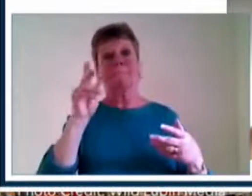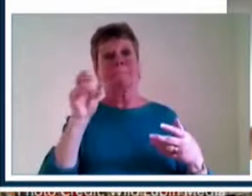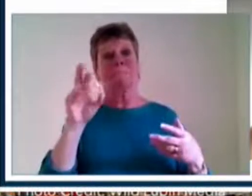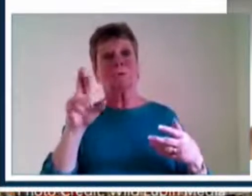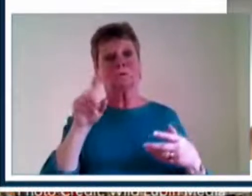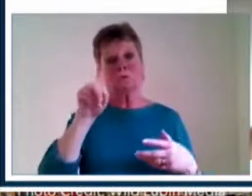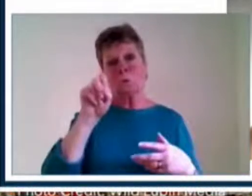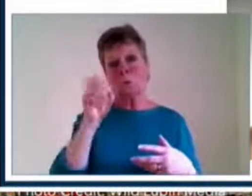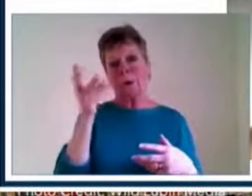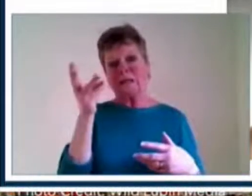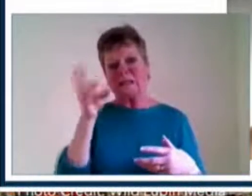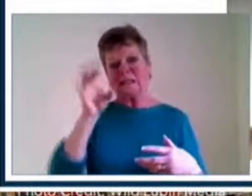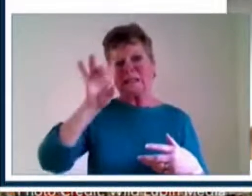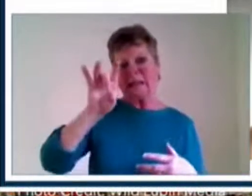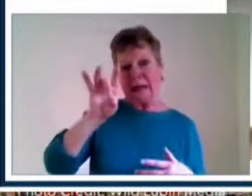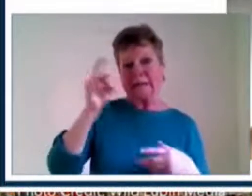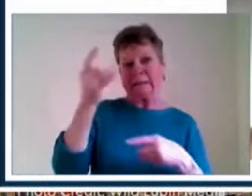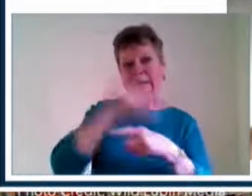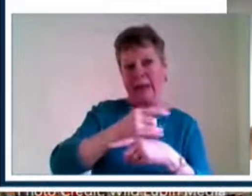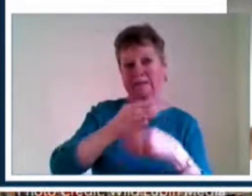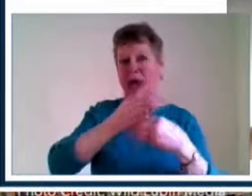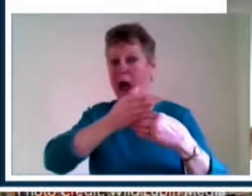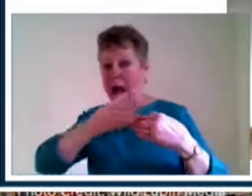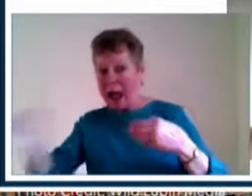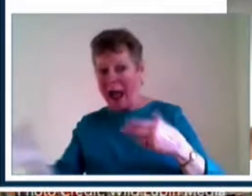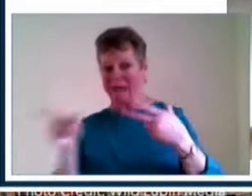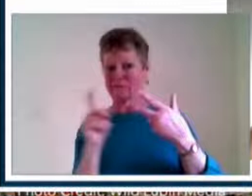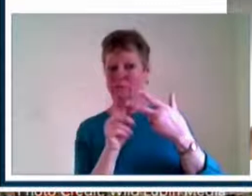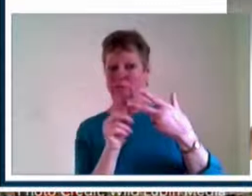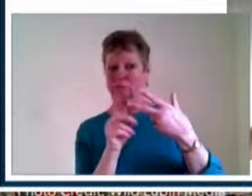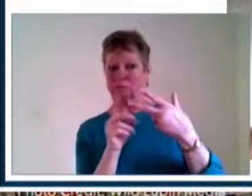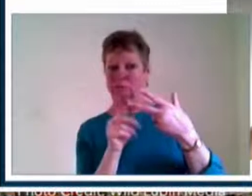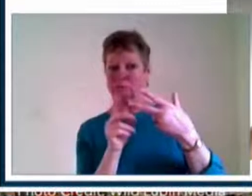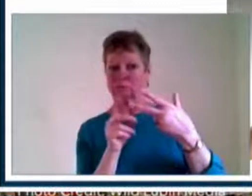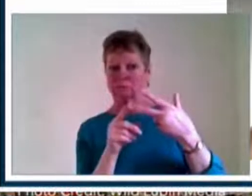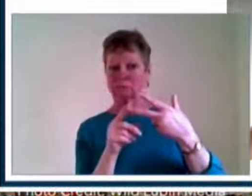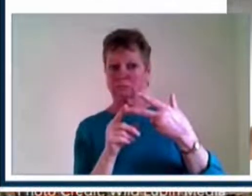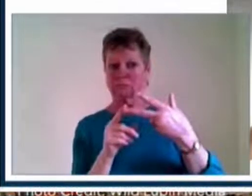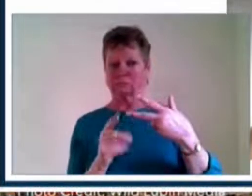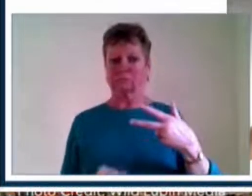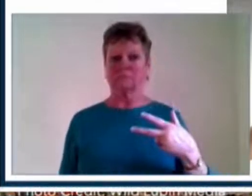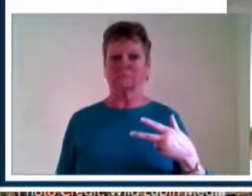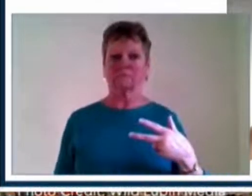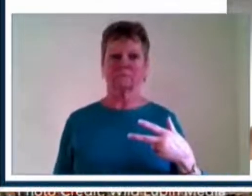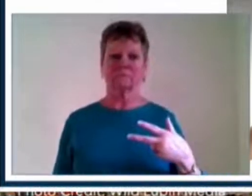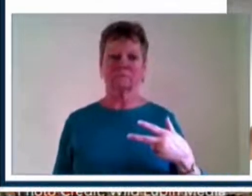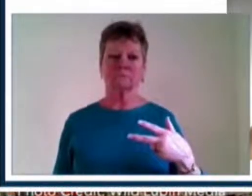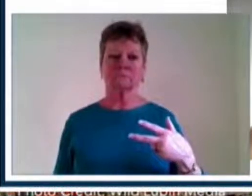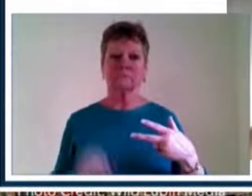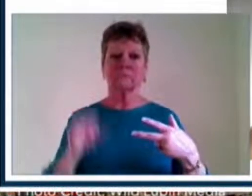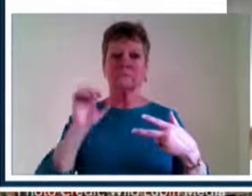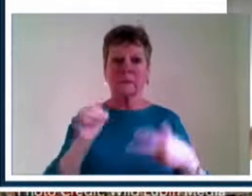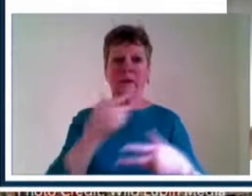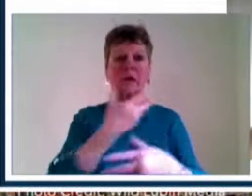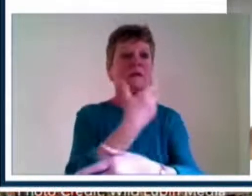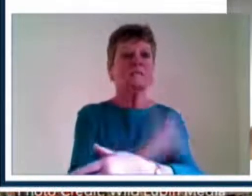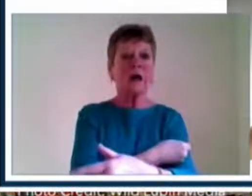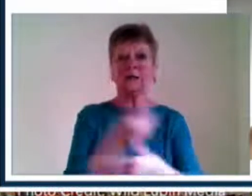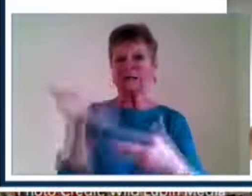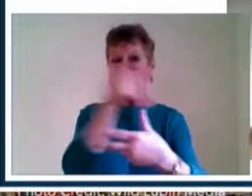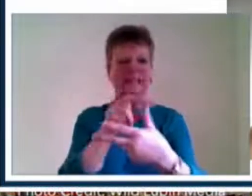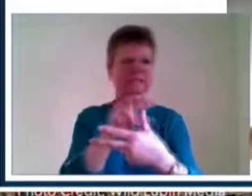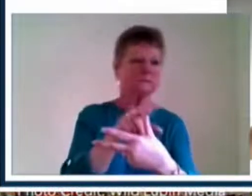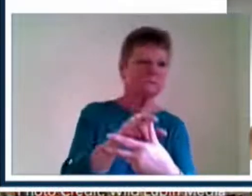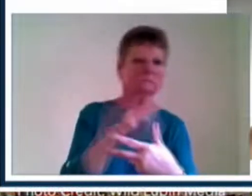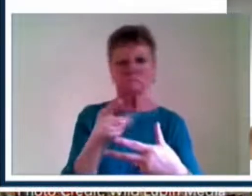days, at least 168 days after your third dose. You can get vaccine any dose